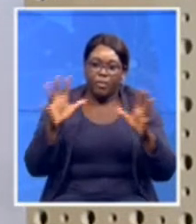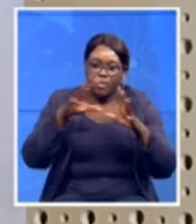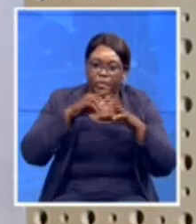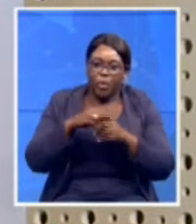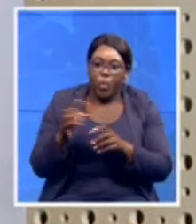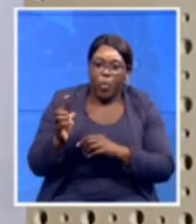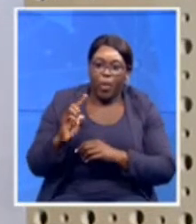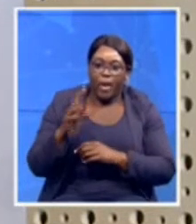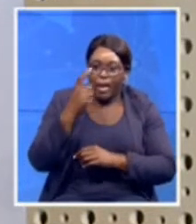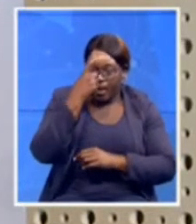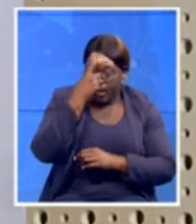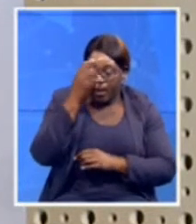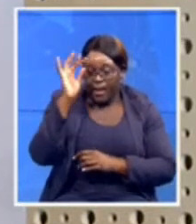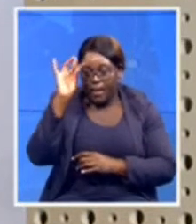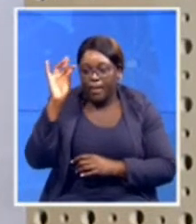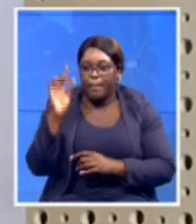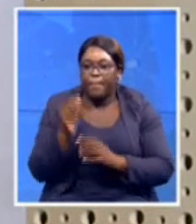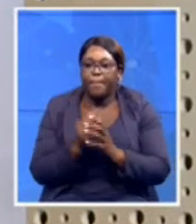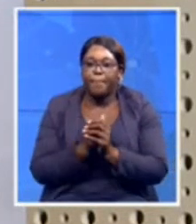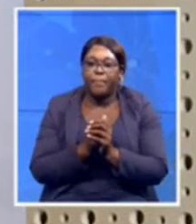on the COVID-19,